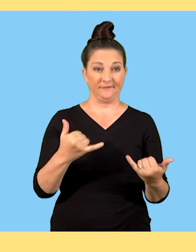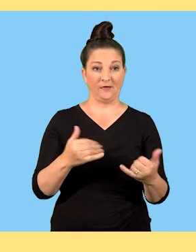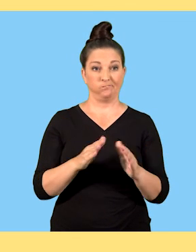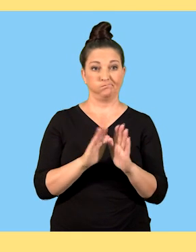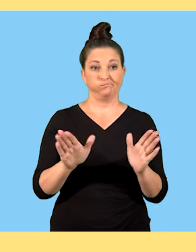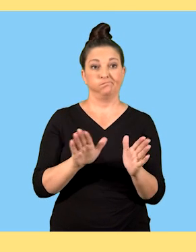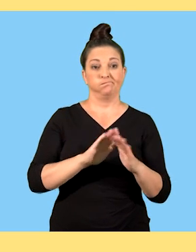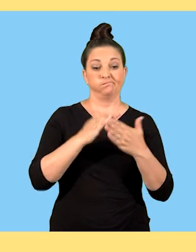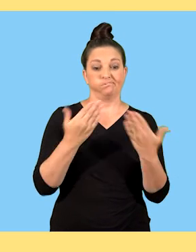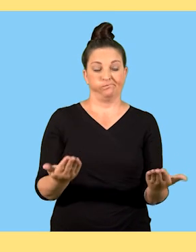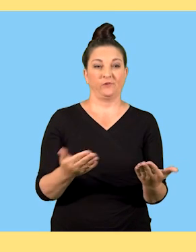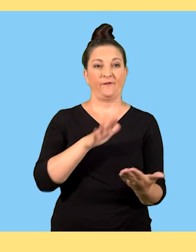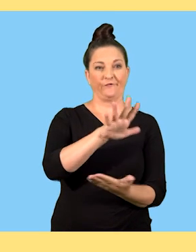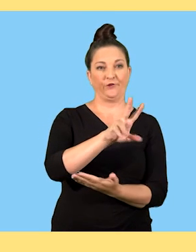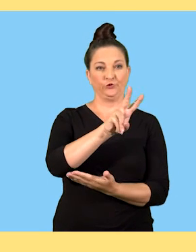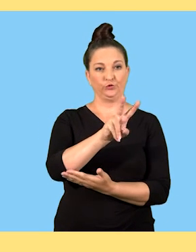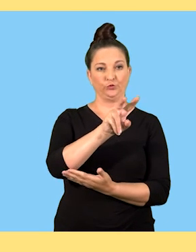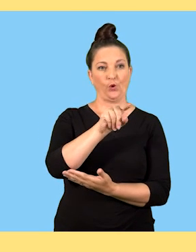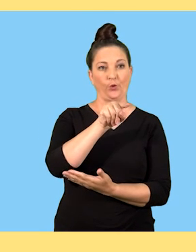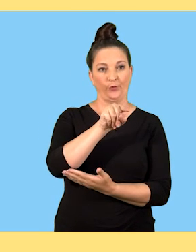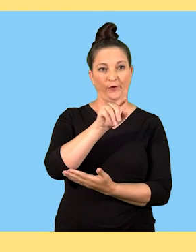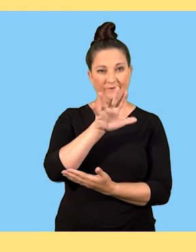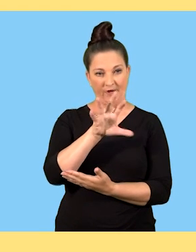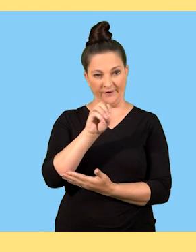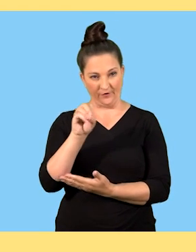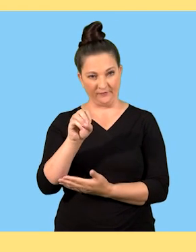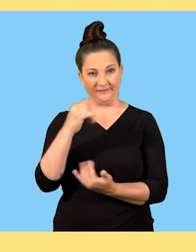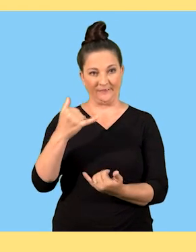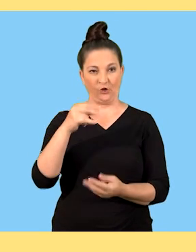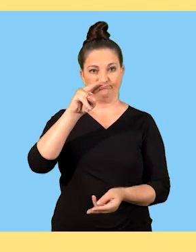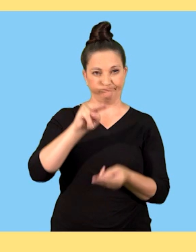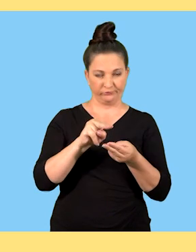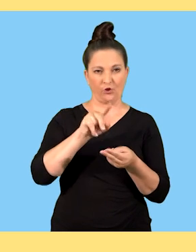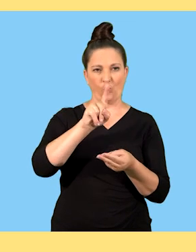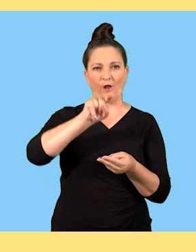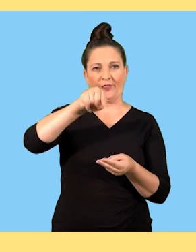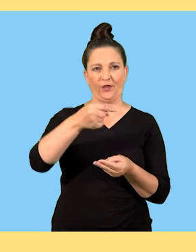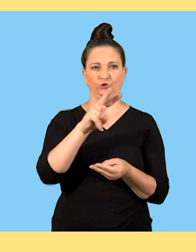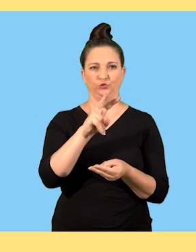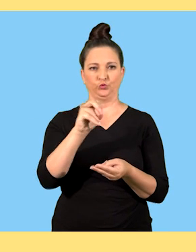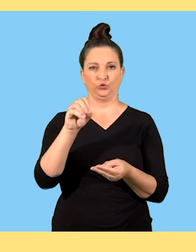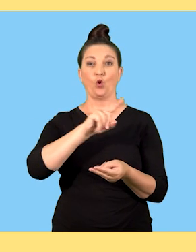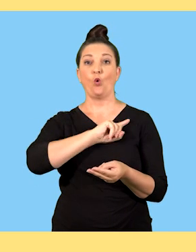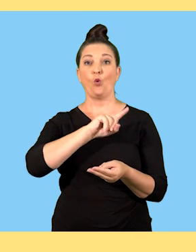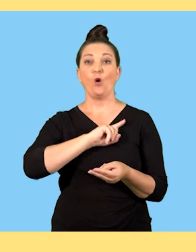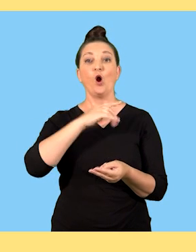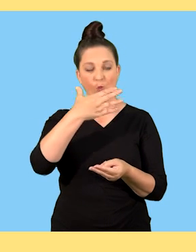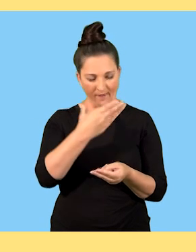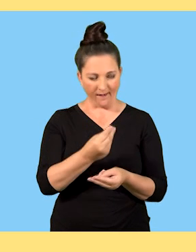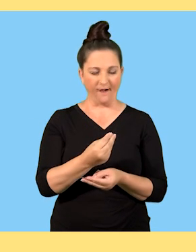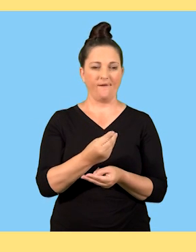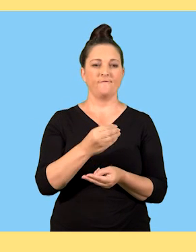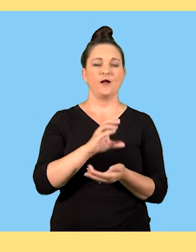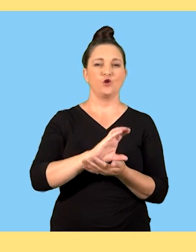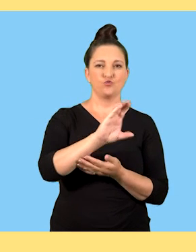balance, 52.5, and you are decreasing it with 1,200, for we have a credit note of